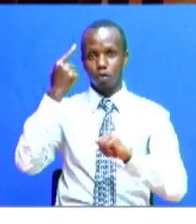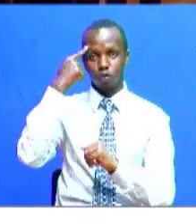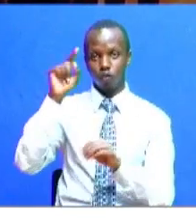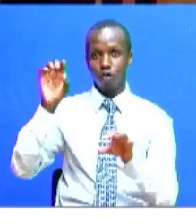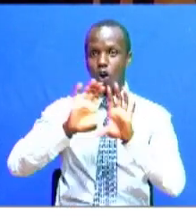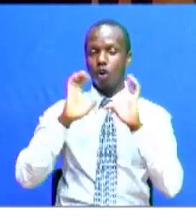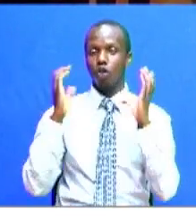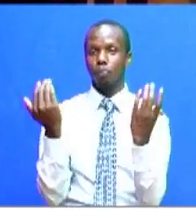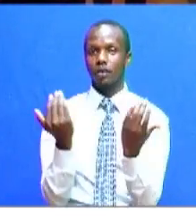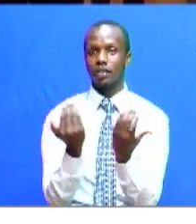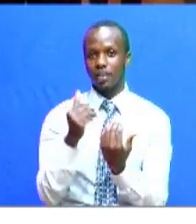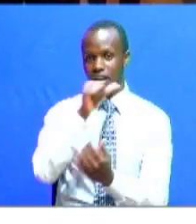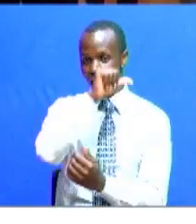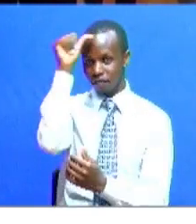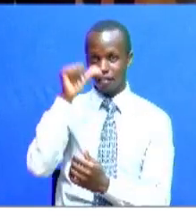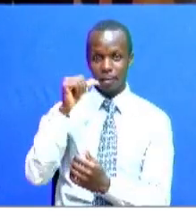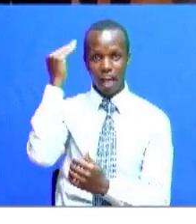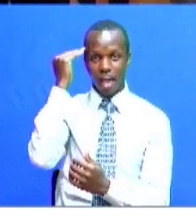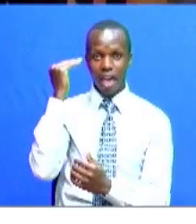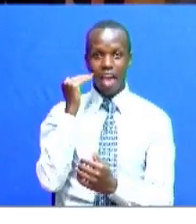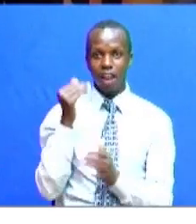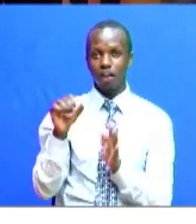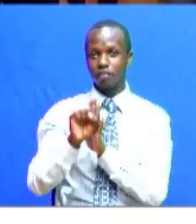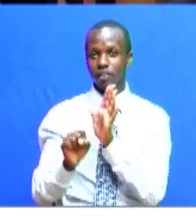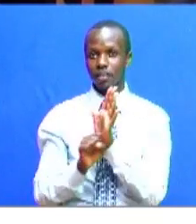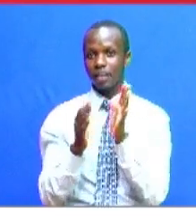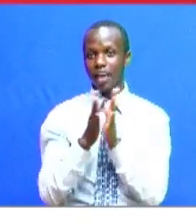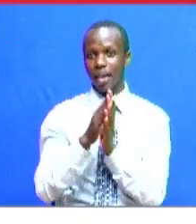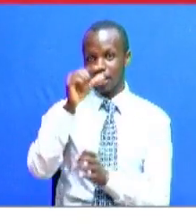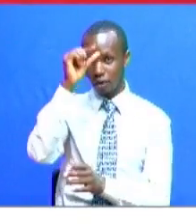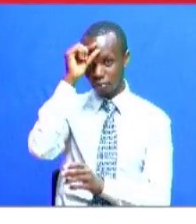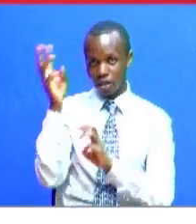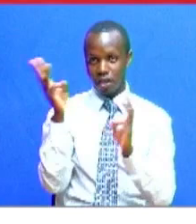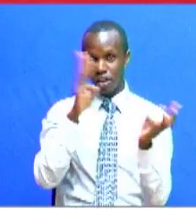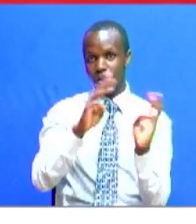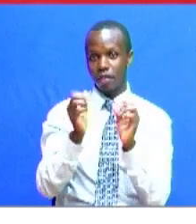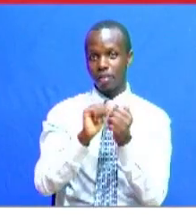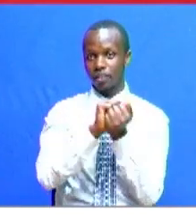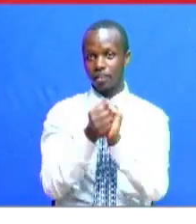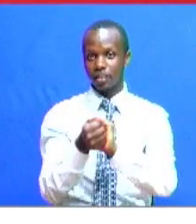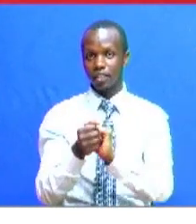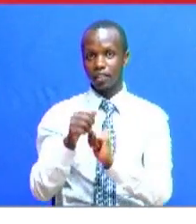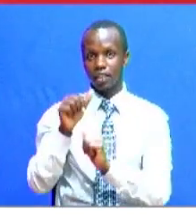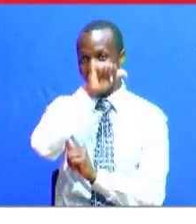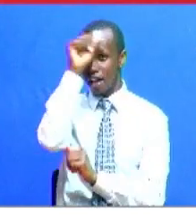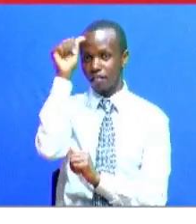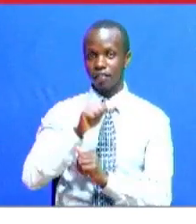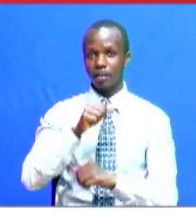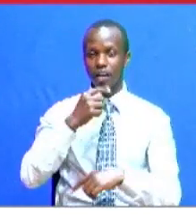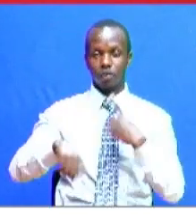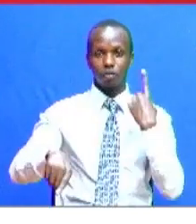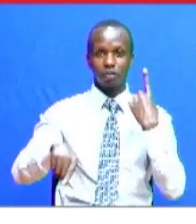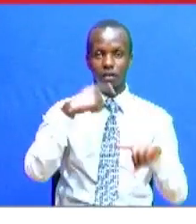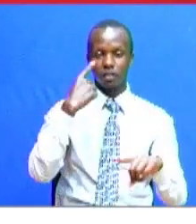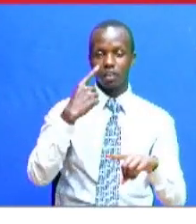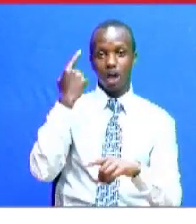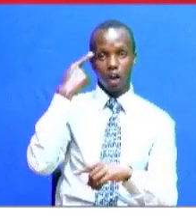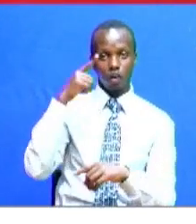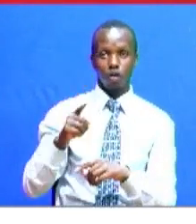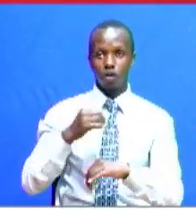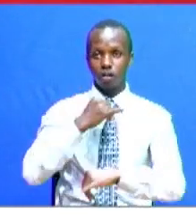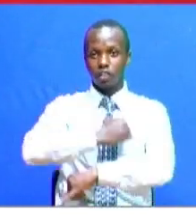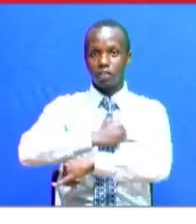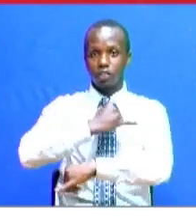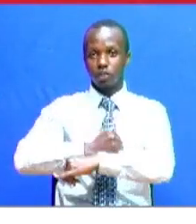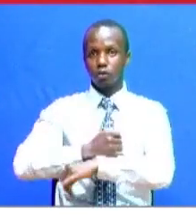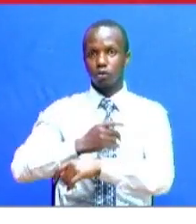of the African Heads of State and the Government on Climate Change and the African Union Champion for Institutional Reform.